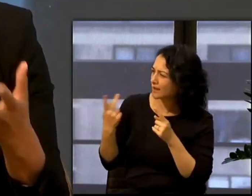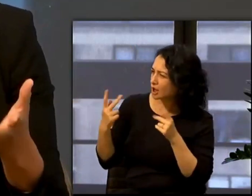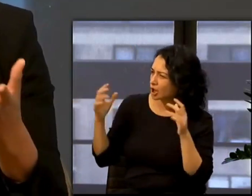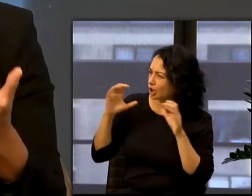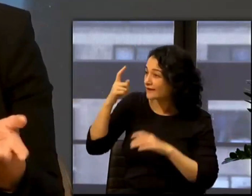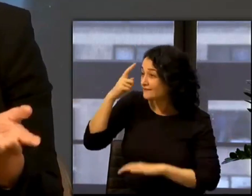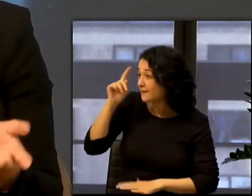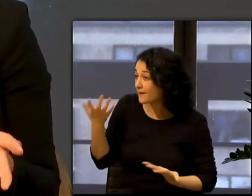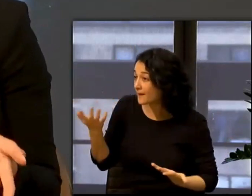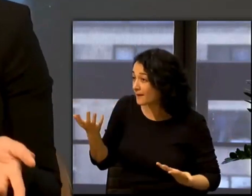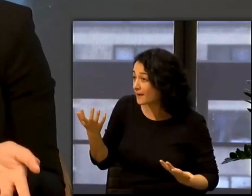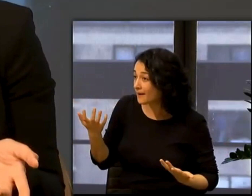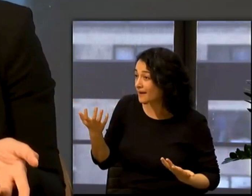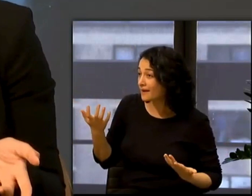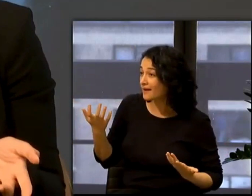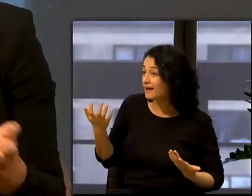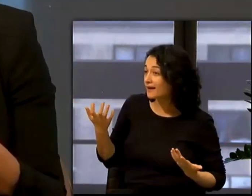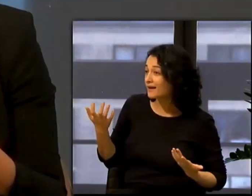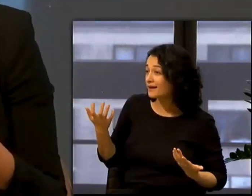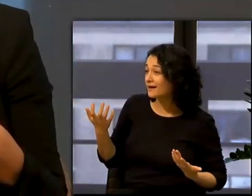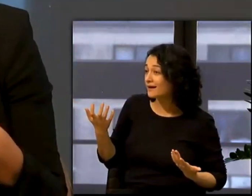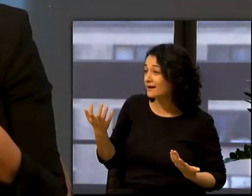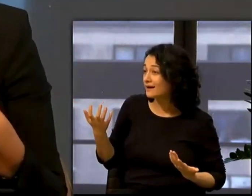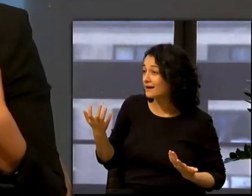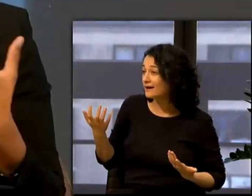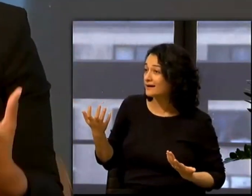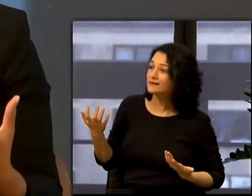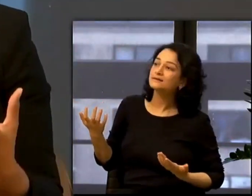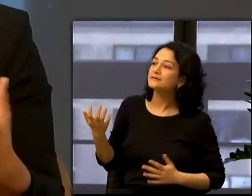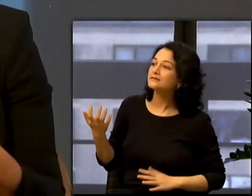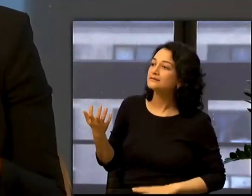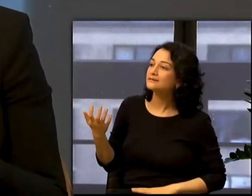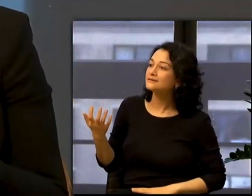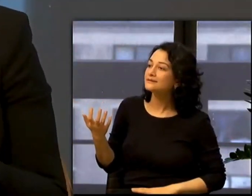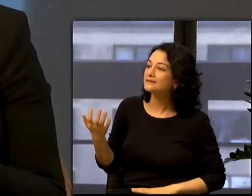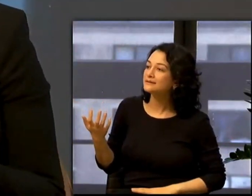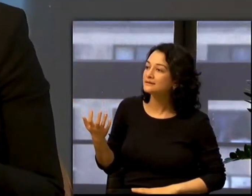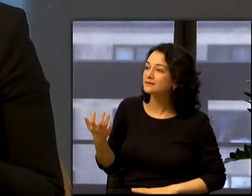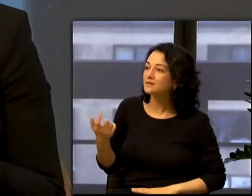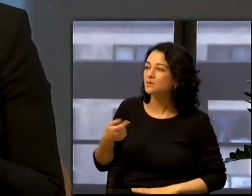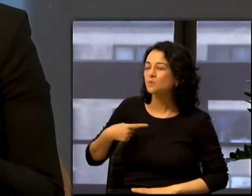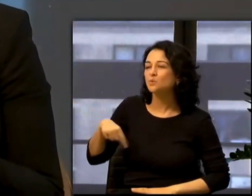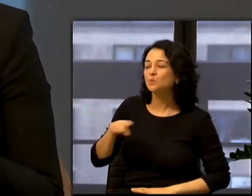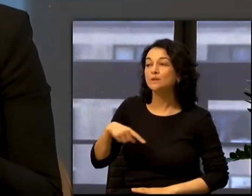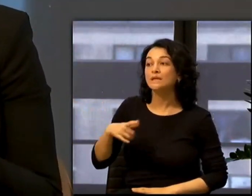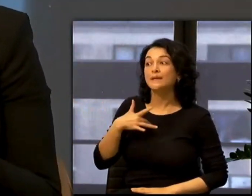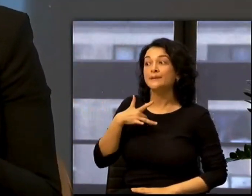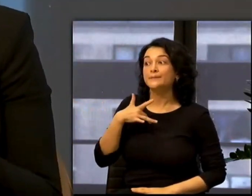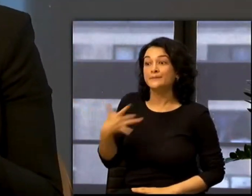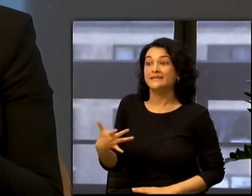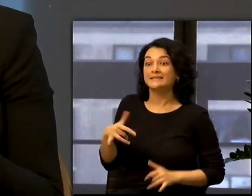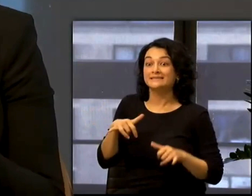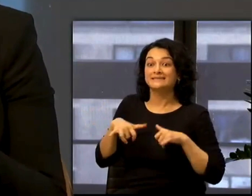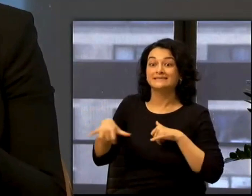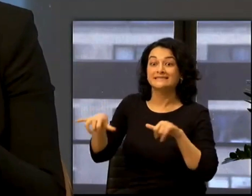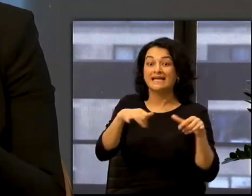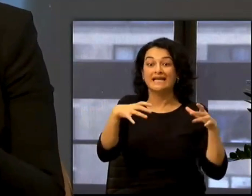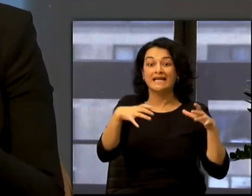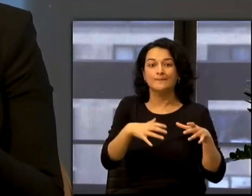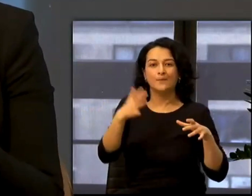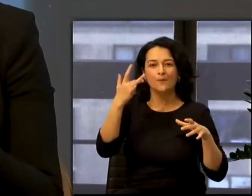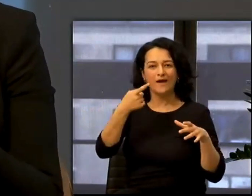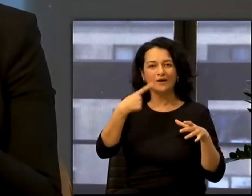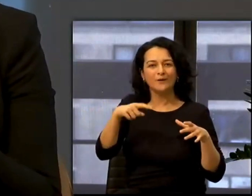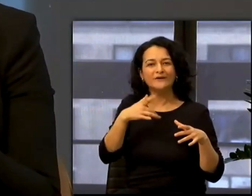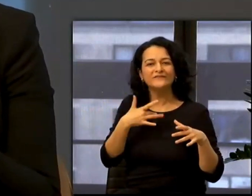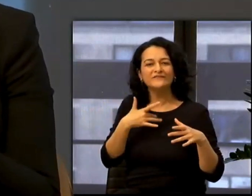feel more favorable about people who we can see ourselves in, or communities that we can identify with. And that often leads to essentially the kind of opposite outcomes in terms of